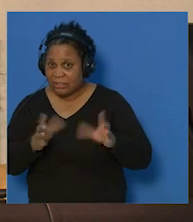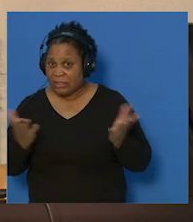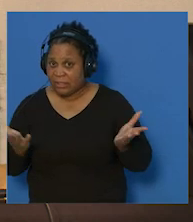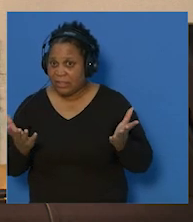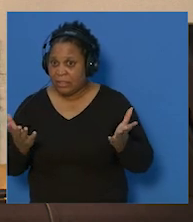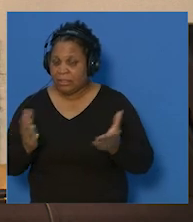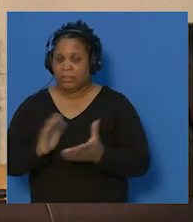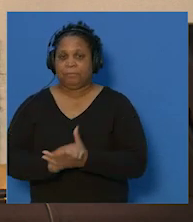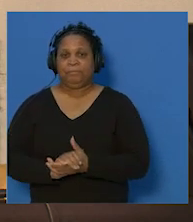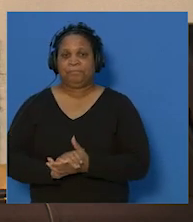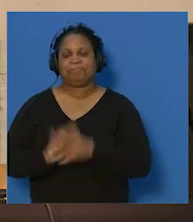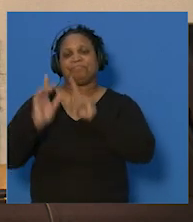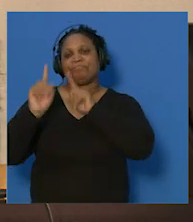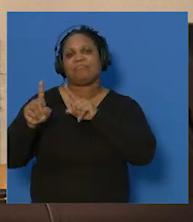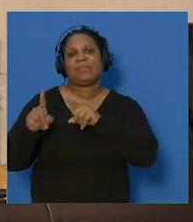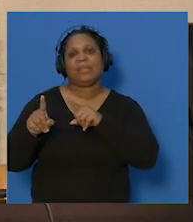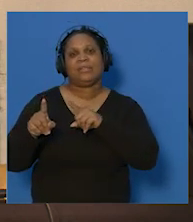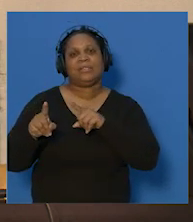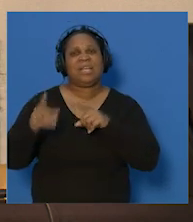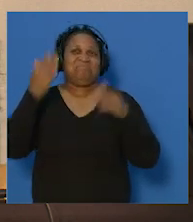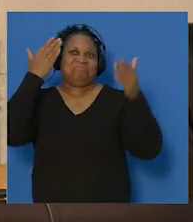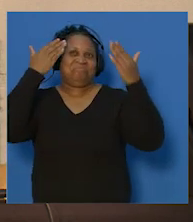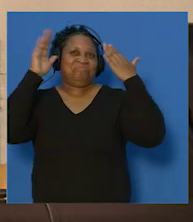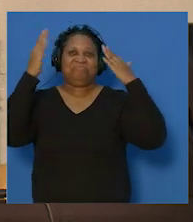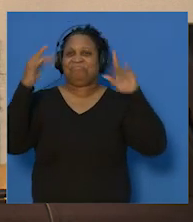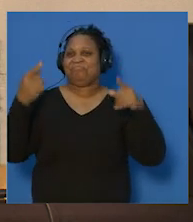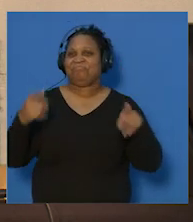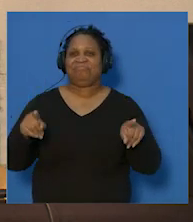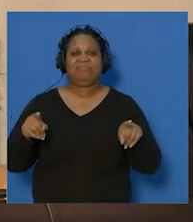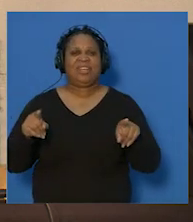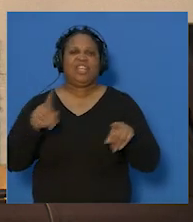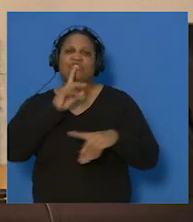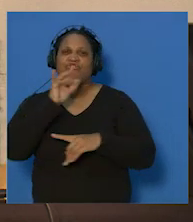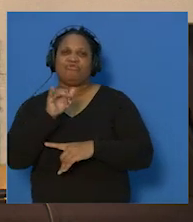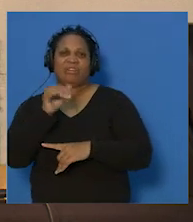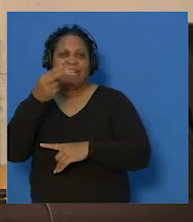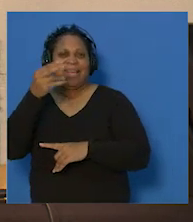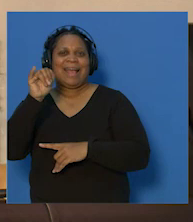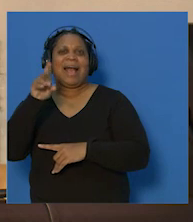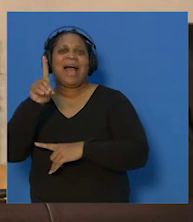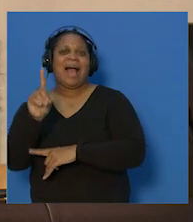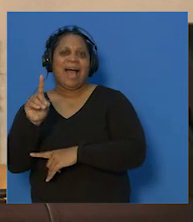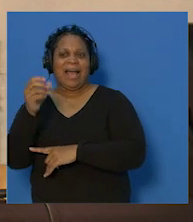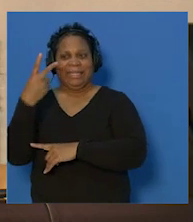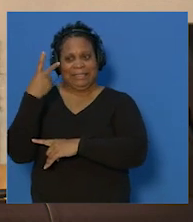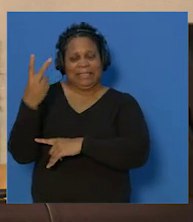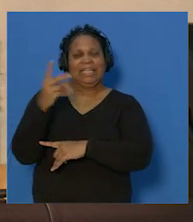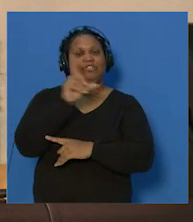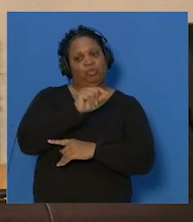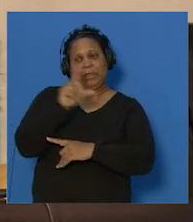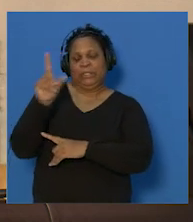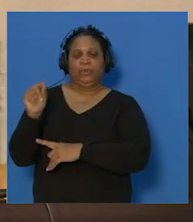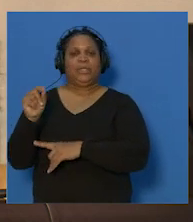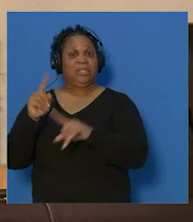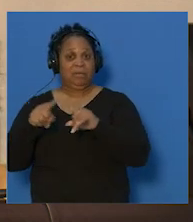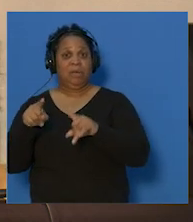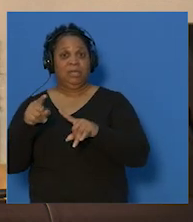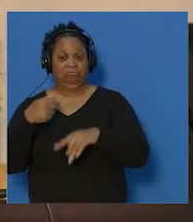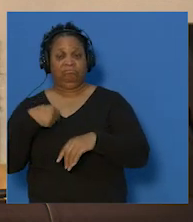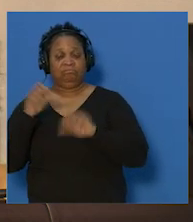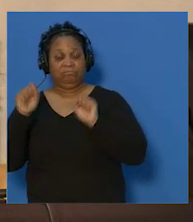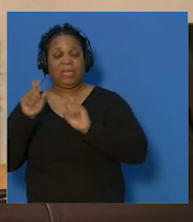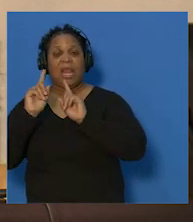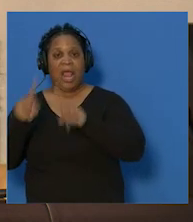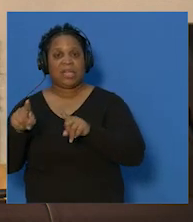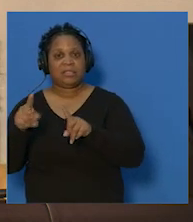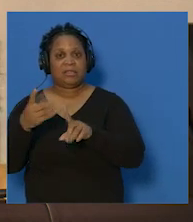We're in uncharted waters. Hindsight is always 20/20. What I can say is this, is that from